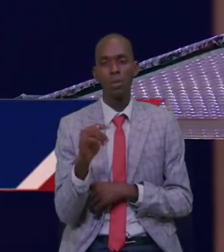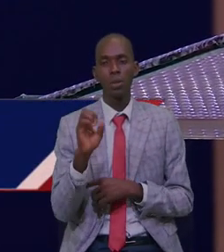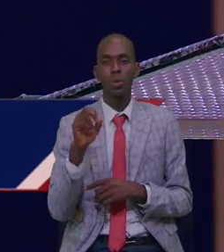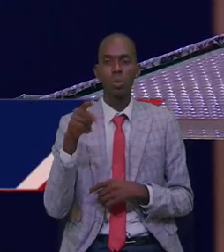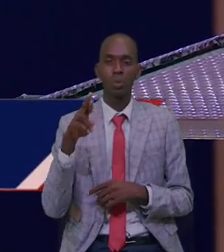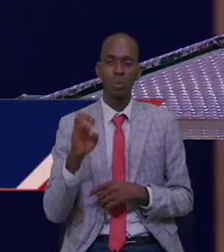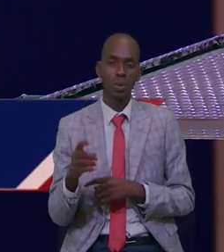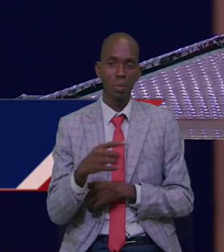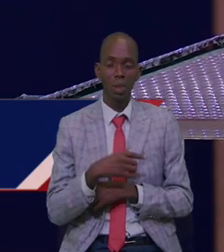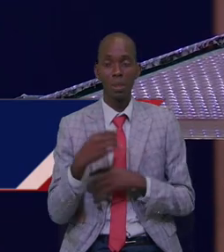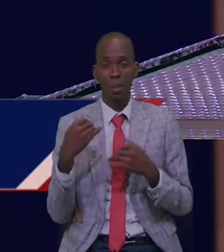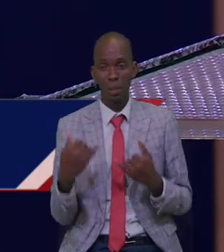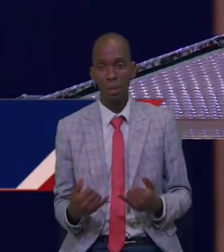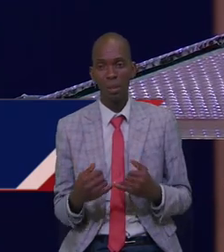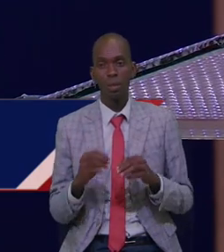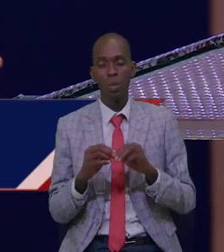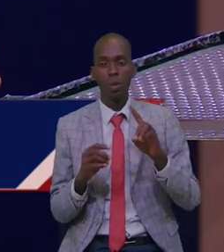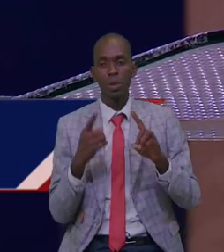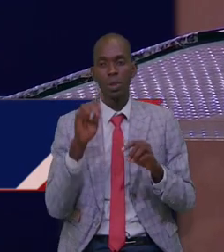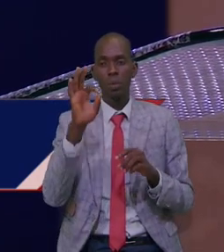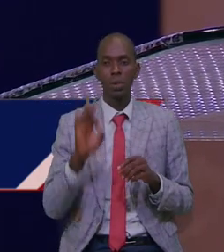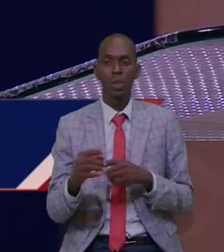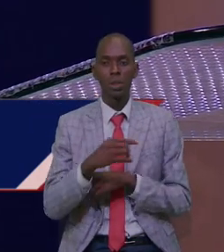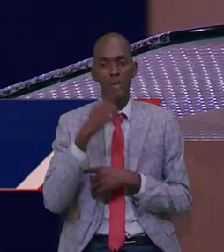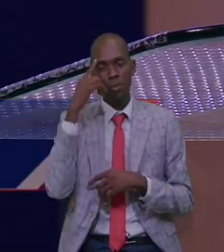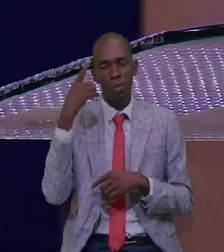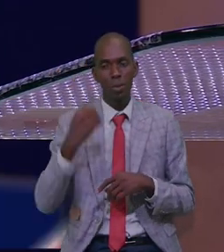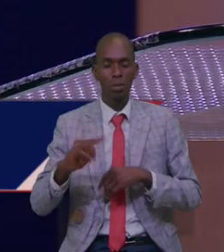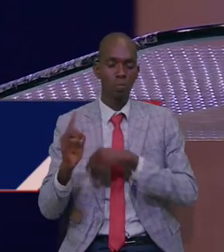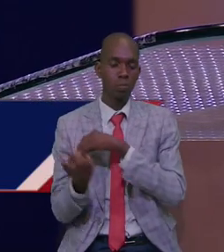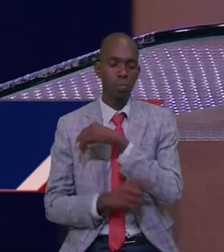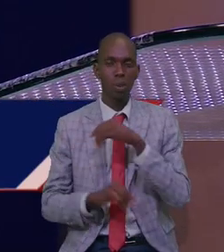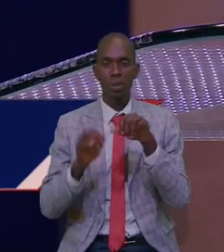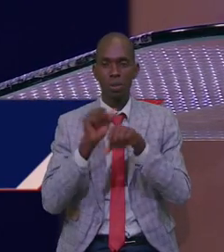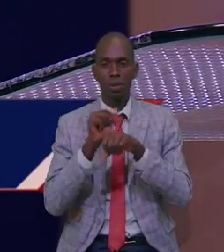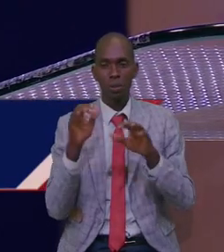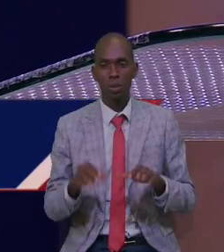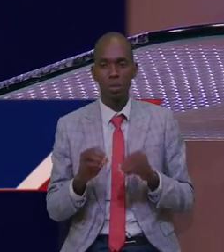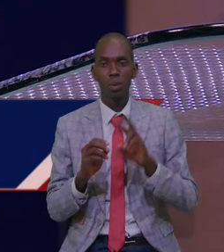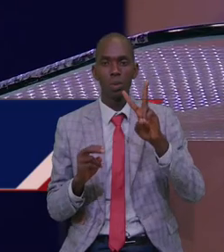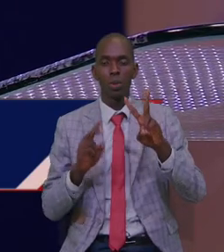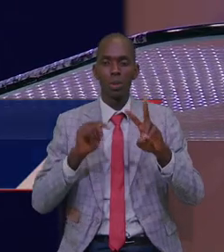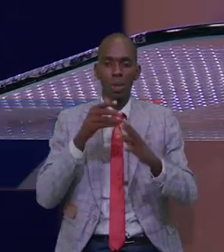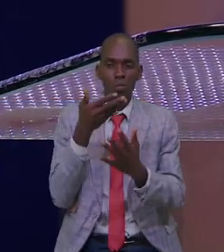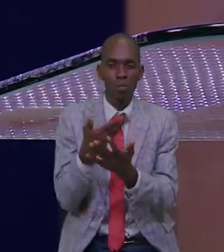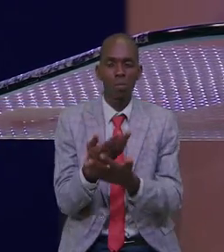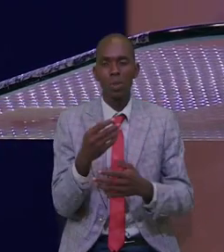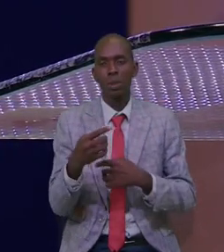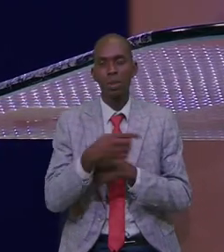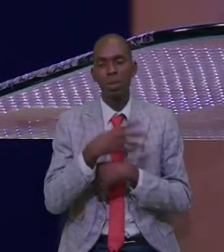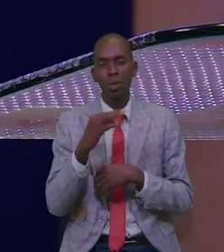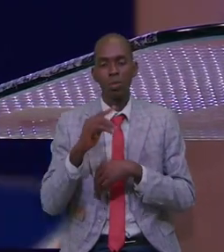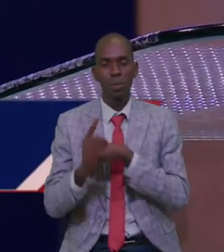the smashing stone. Number two, the approaching day of the smiting stone. Number three,